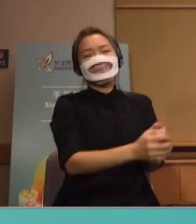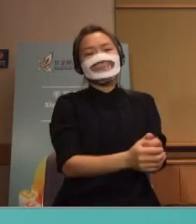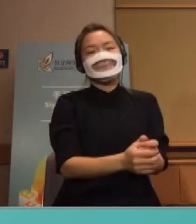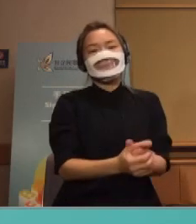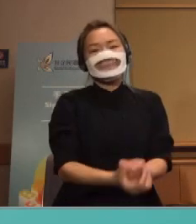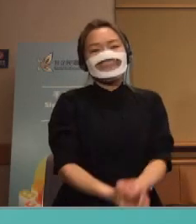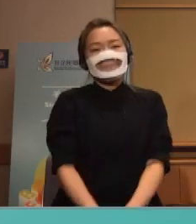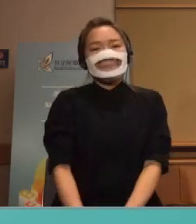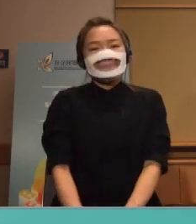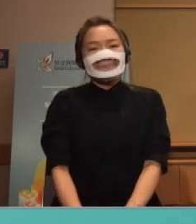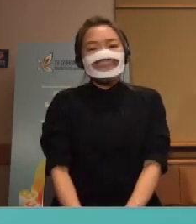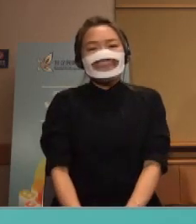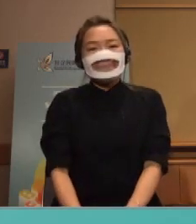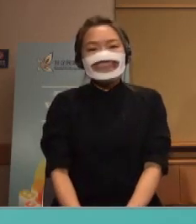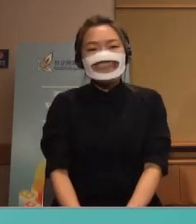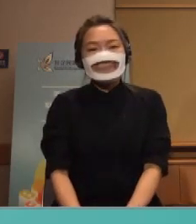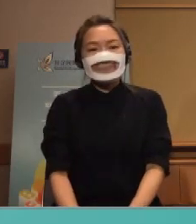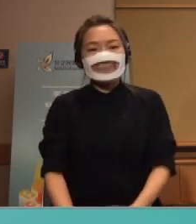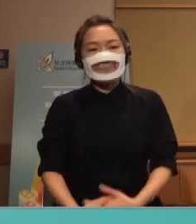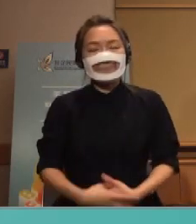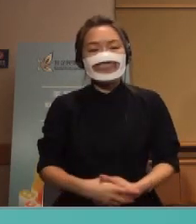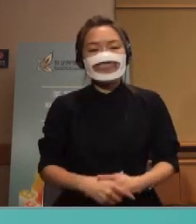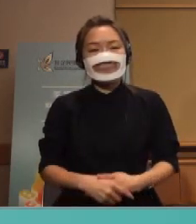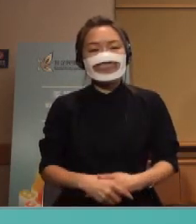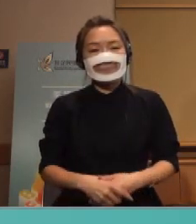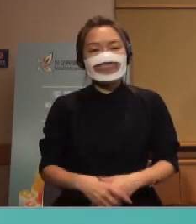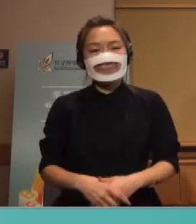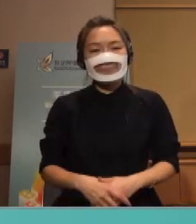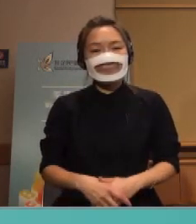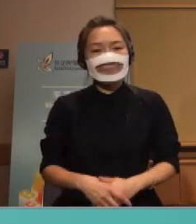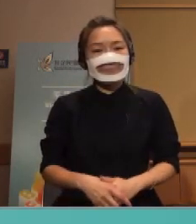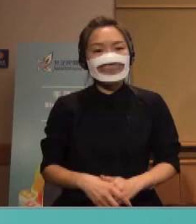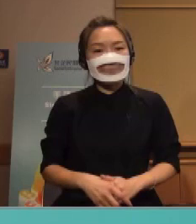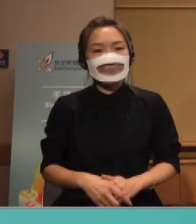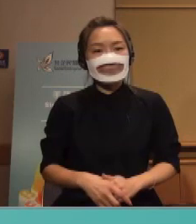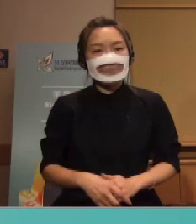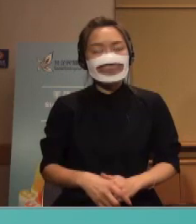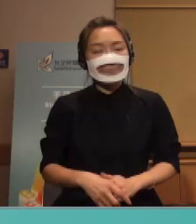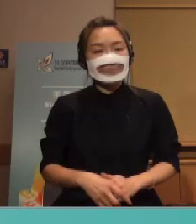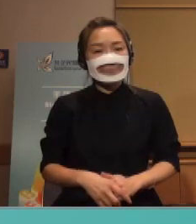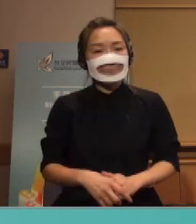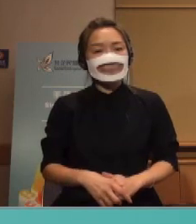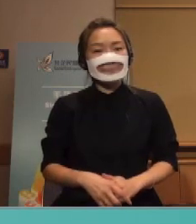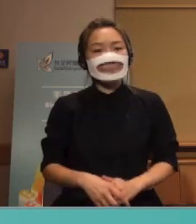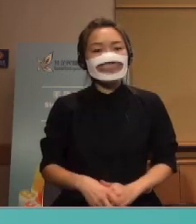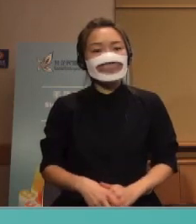it gives the acronym, right? The very popular HFSP, have fun staying poor acronym, some resonance now. So